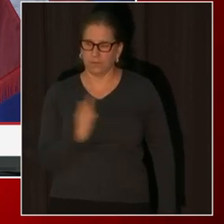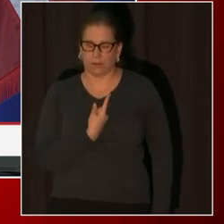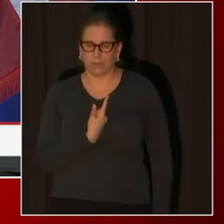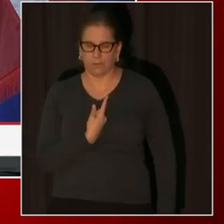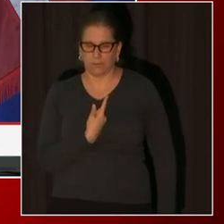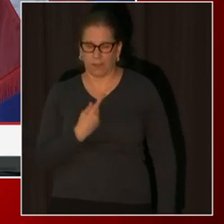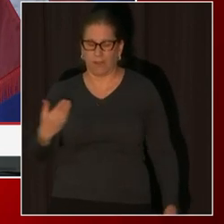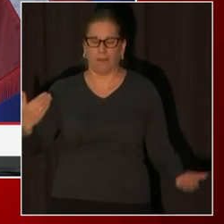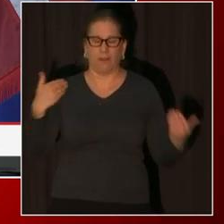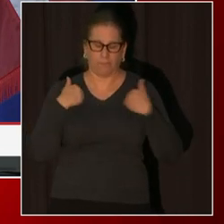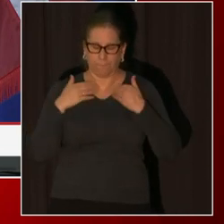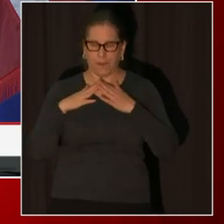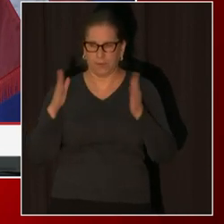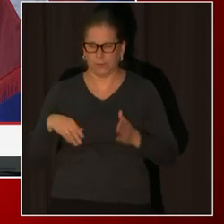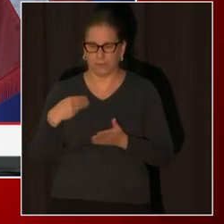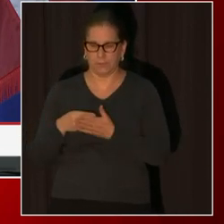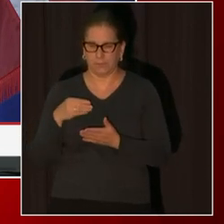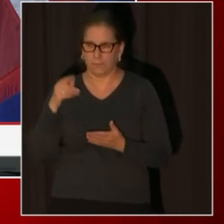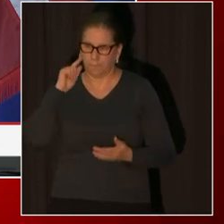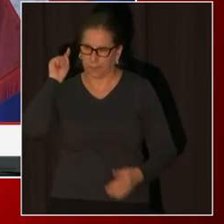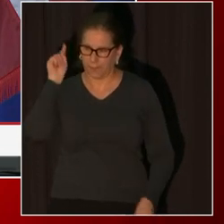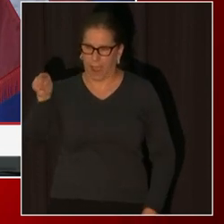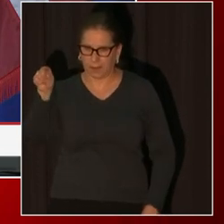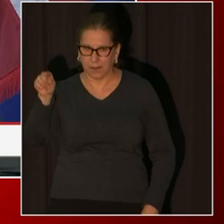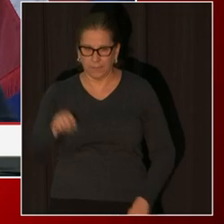Thank you. Thank you. Bennett?